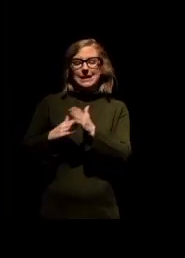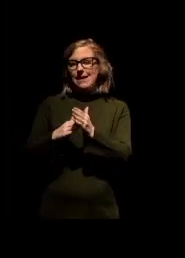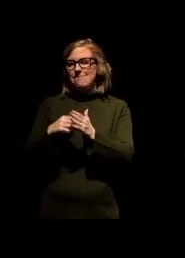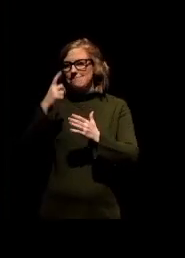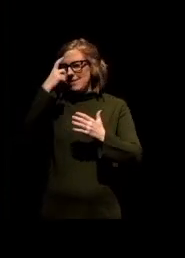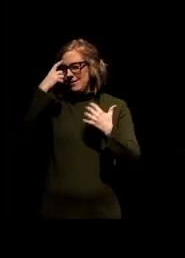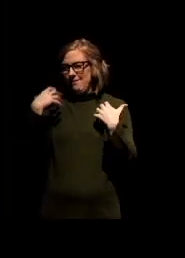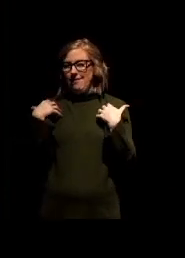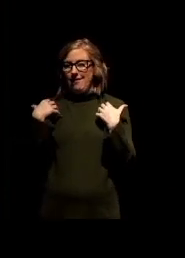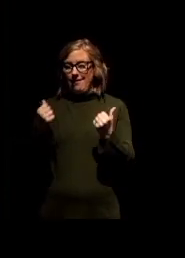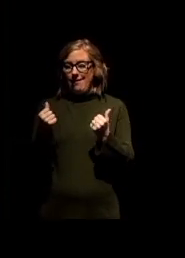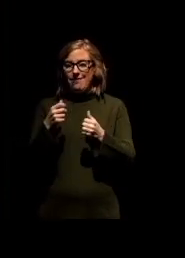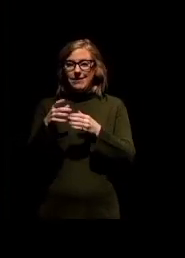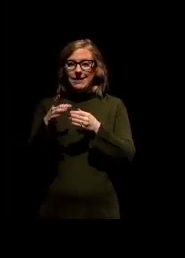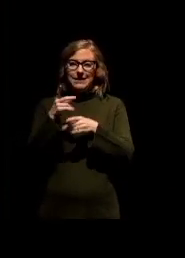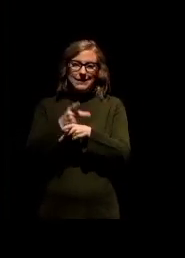Physician.